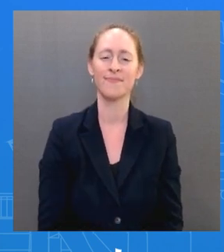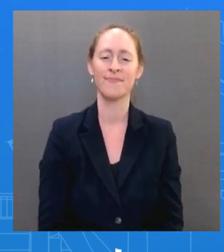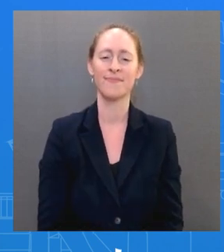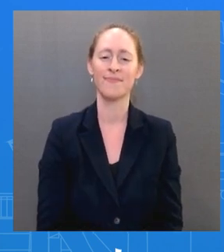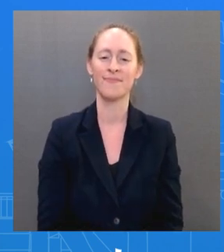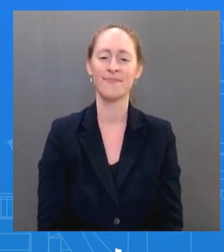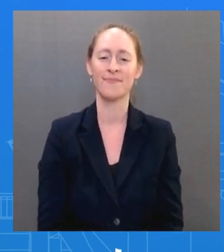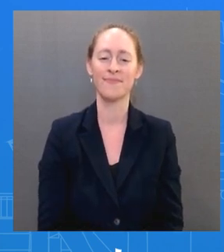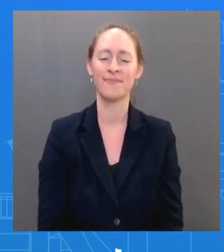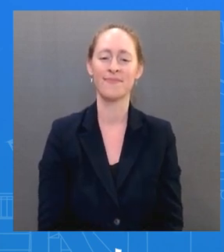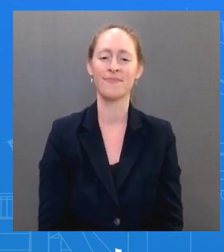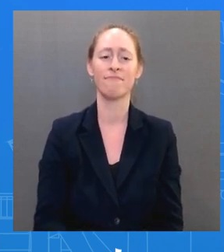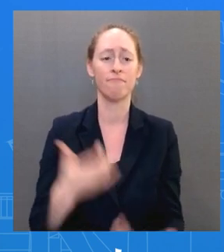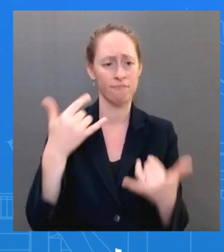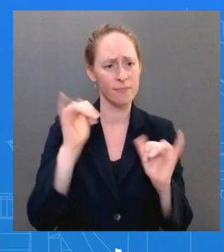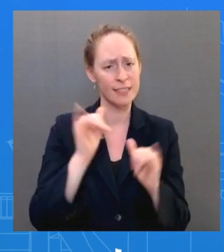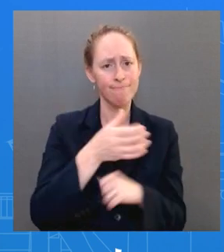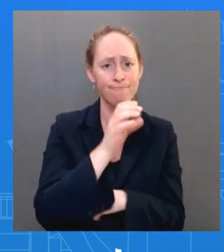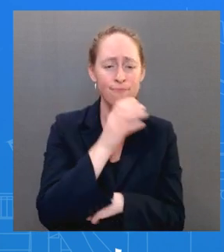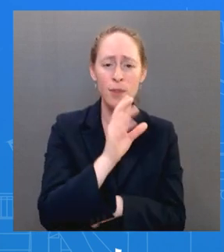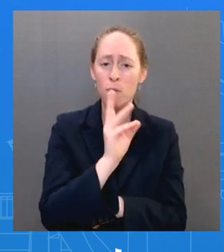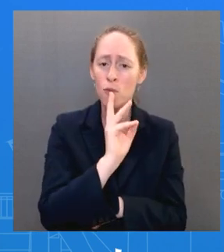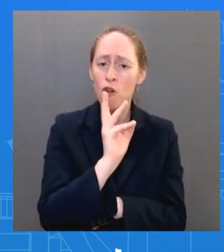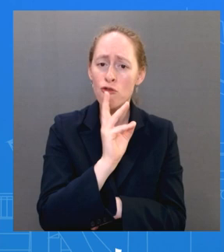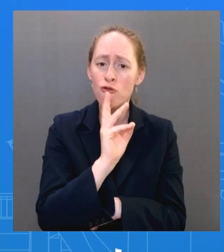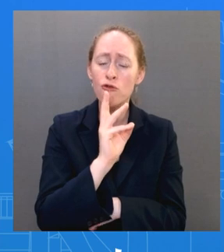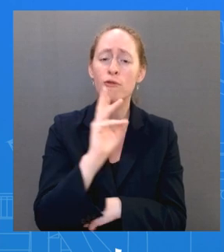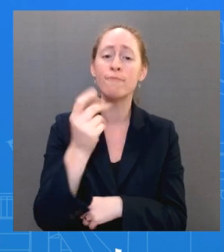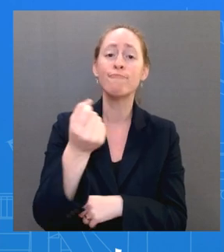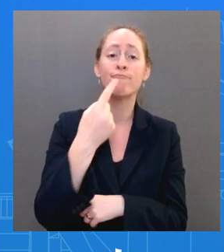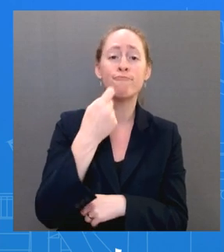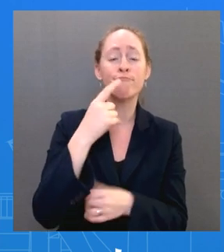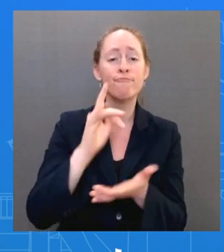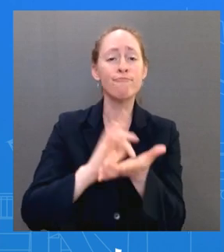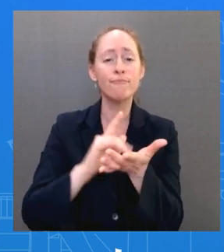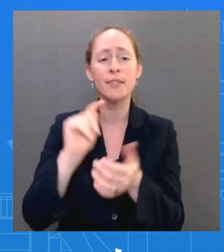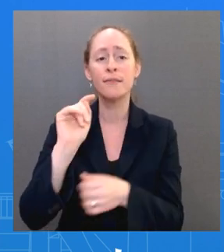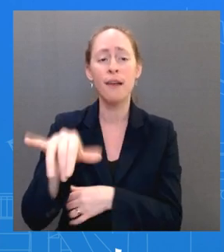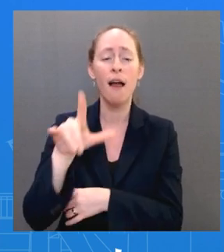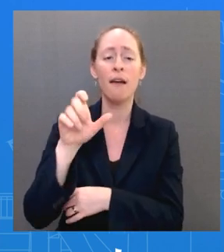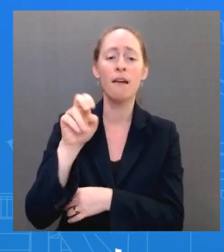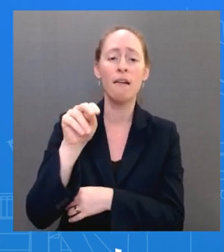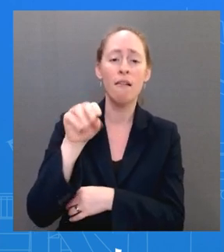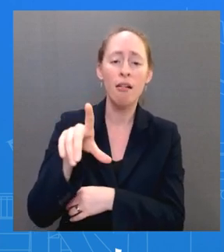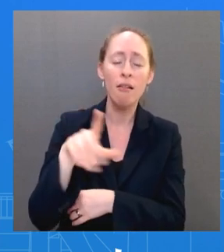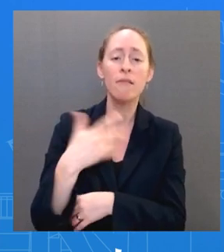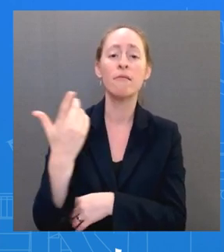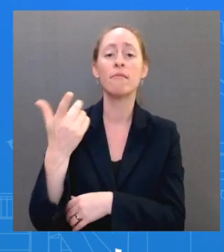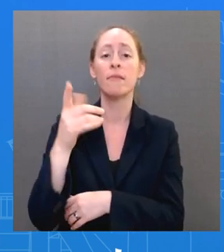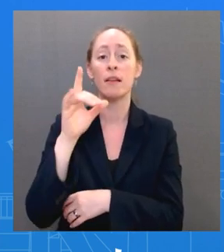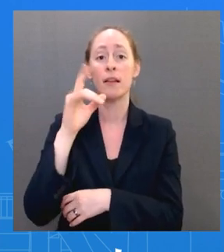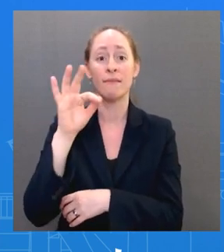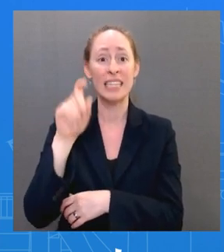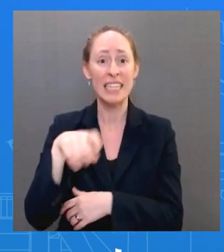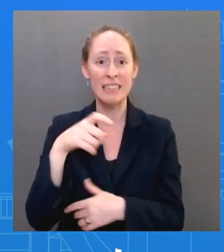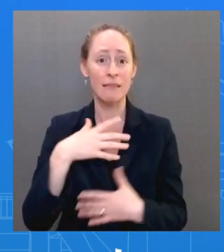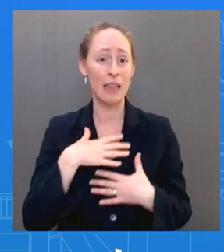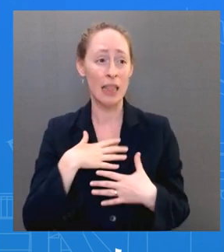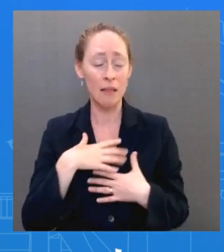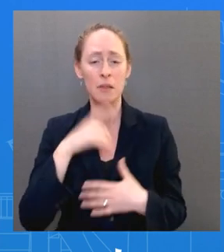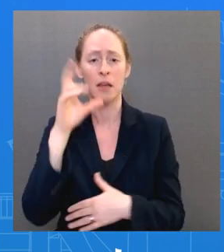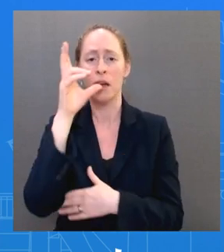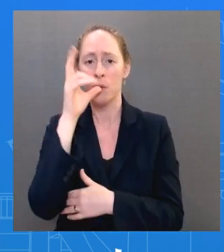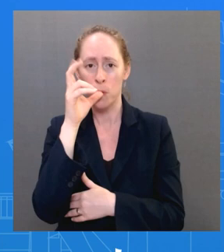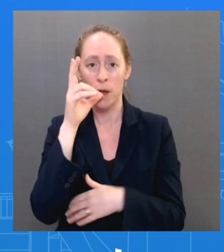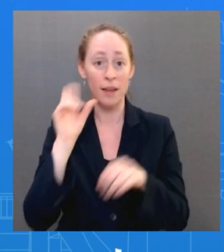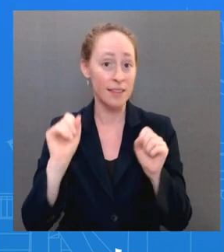he uses as needed. His Eliquis and Crestor are being held during Paxlovid treatment and